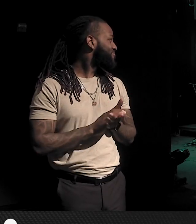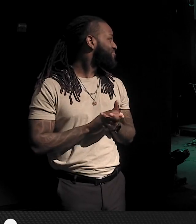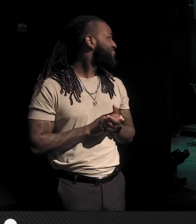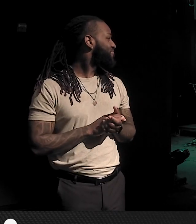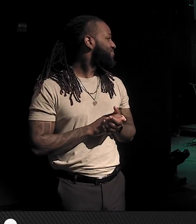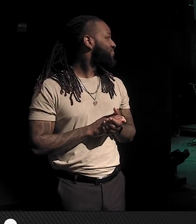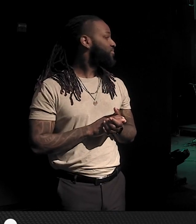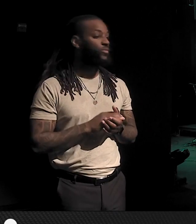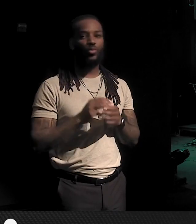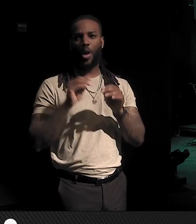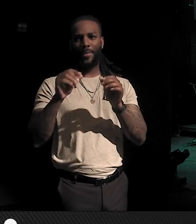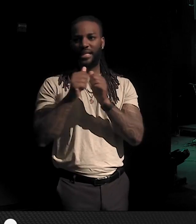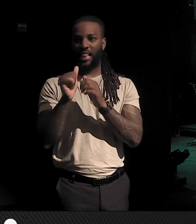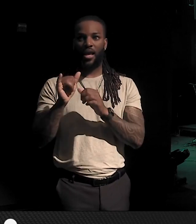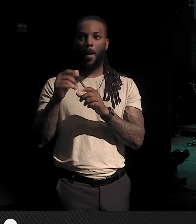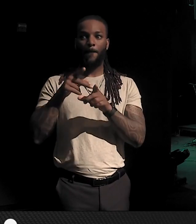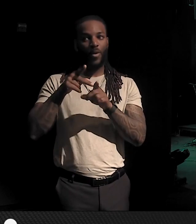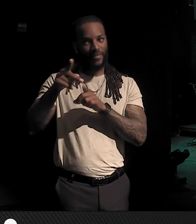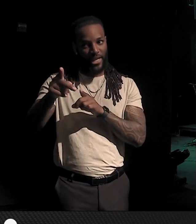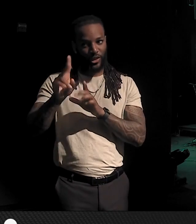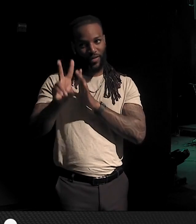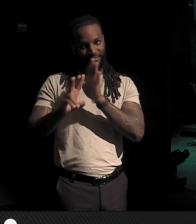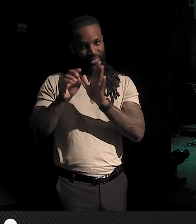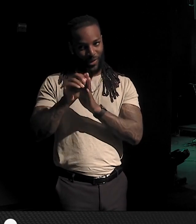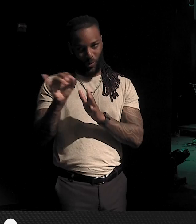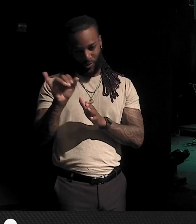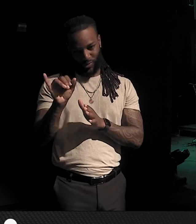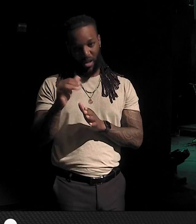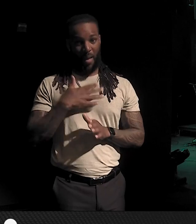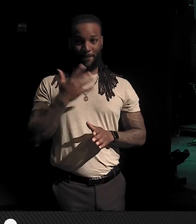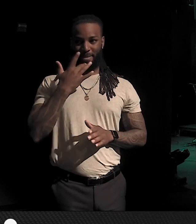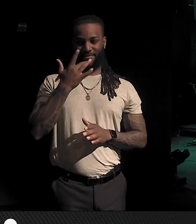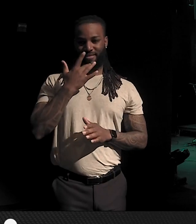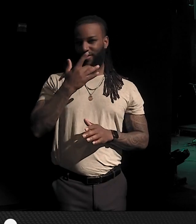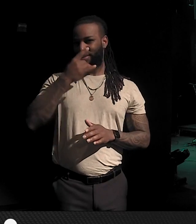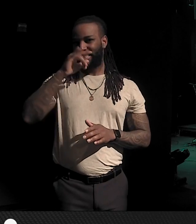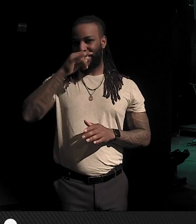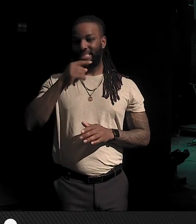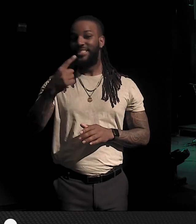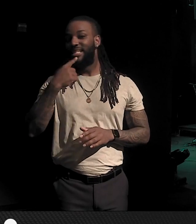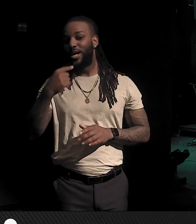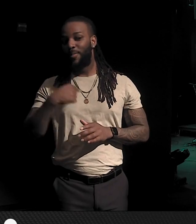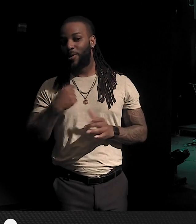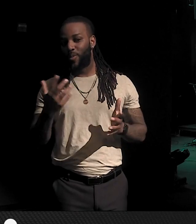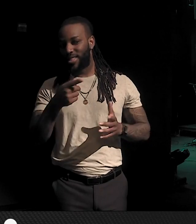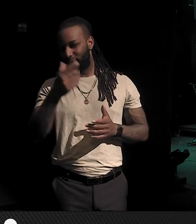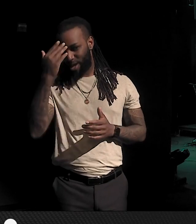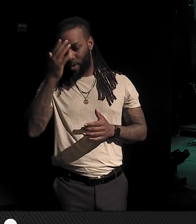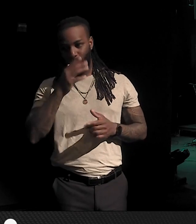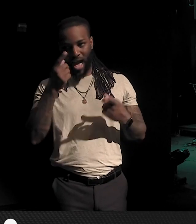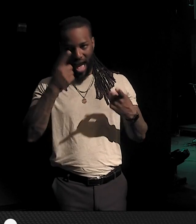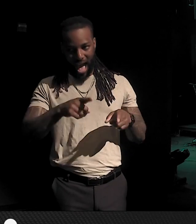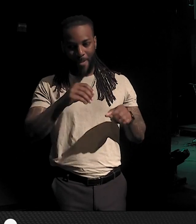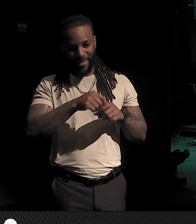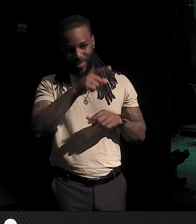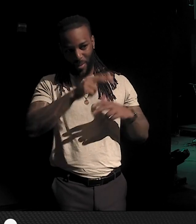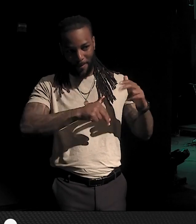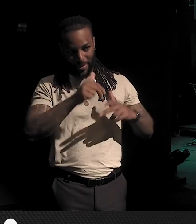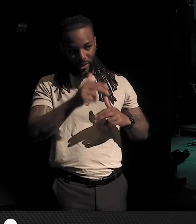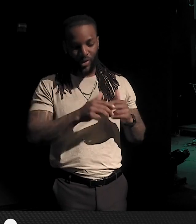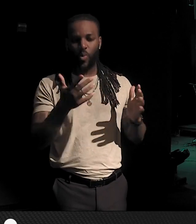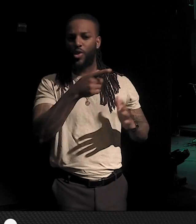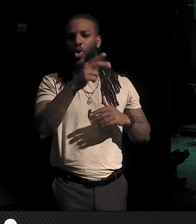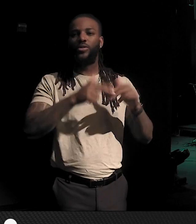Wow. We put together like professional videos for you to look at, but my favorite were the kids telling me what they know is going to happen in those buildings, what those